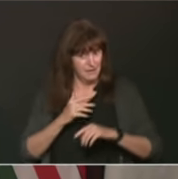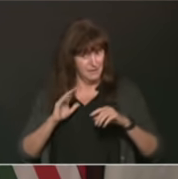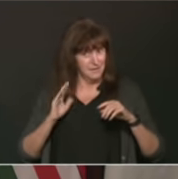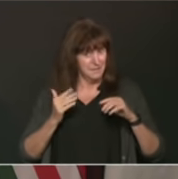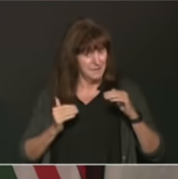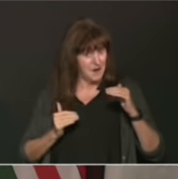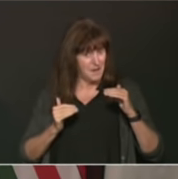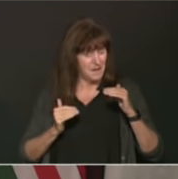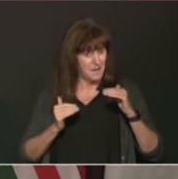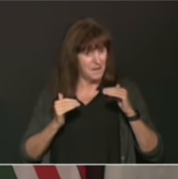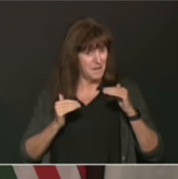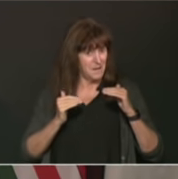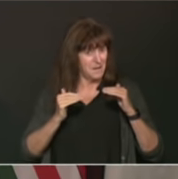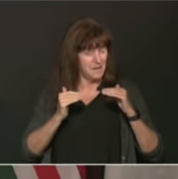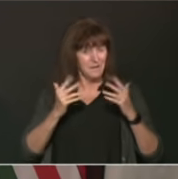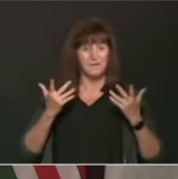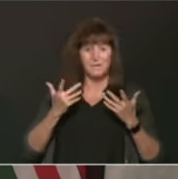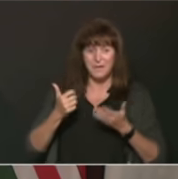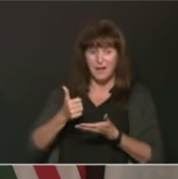Delta variant.